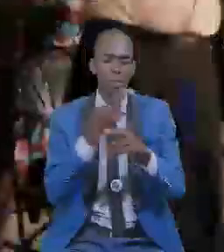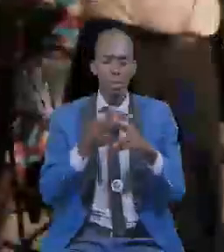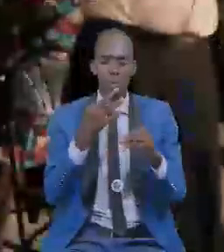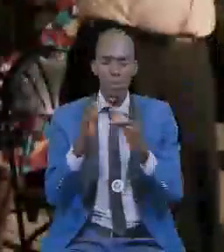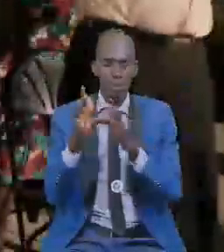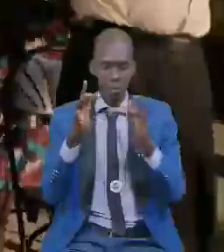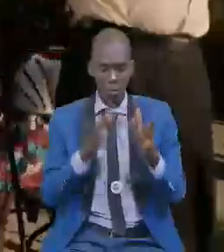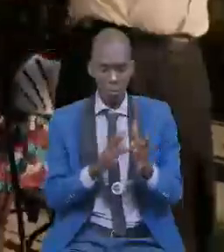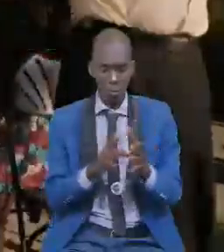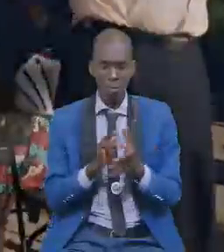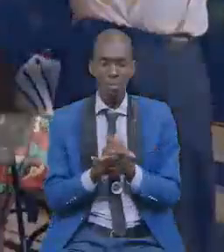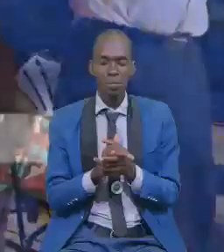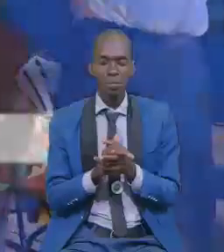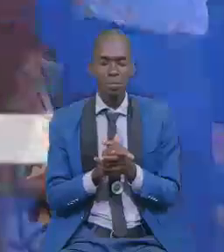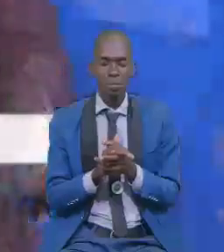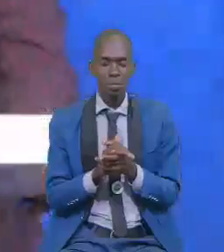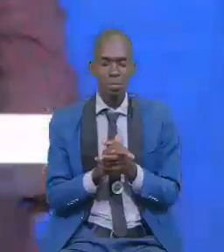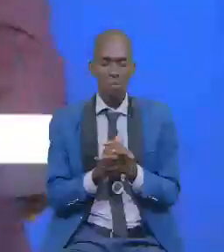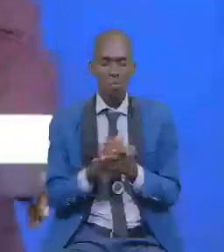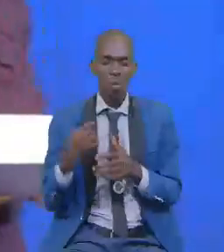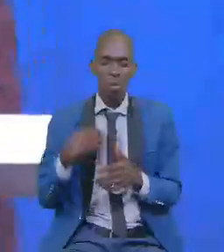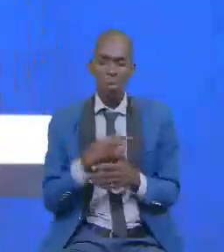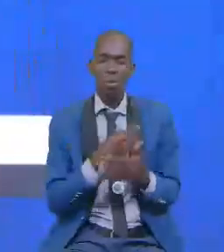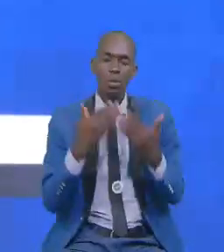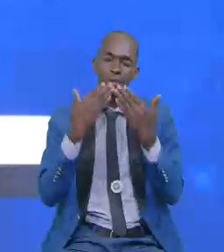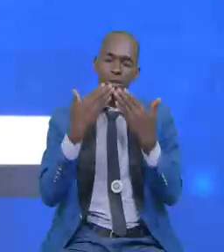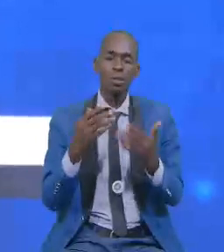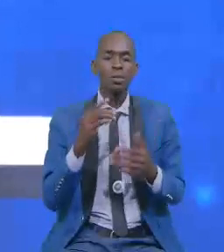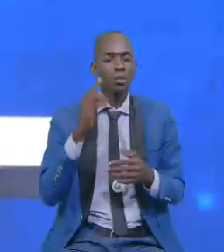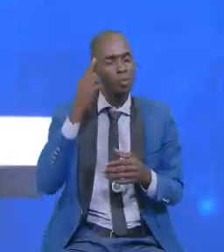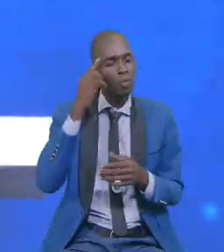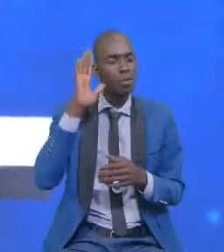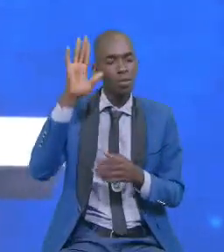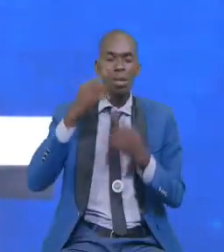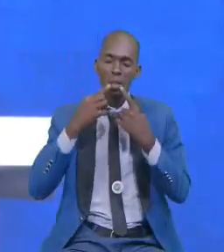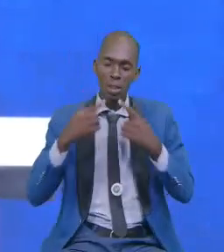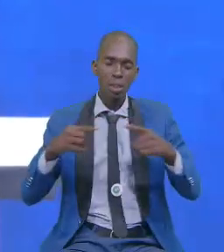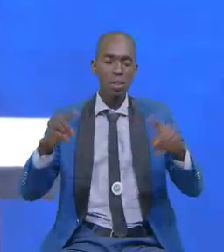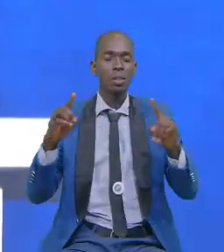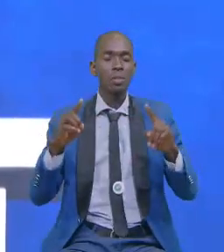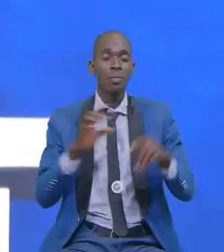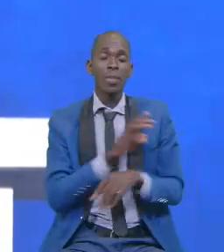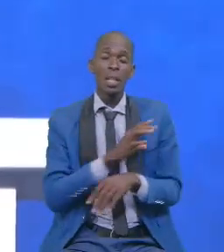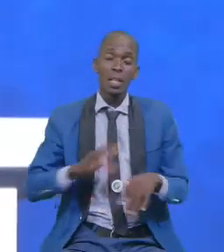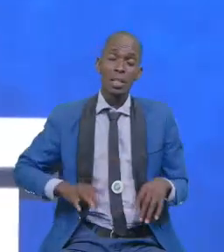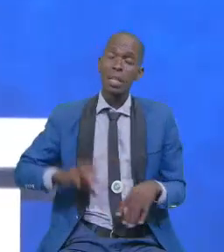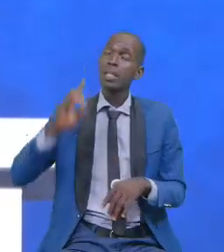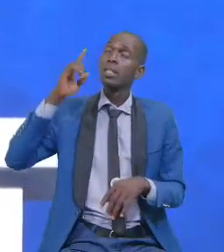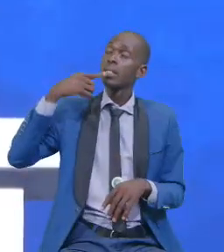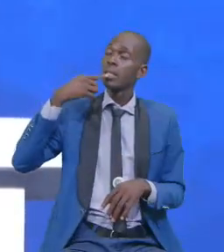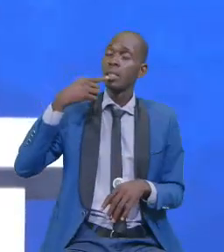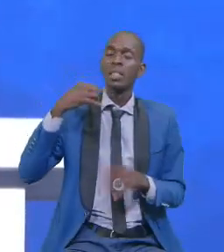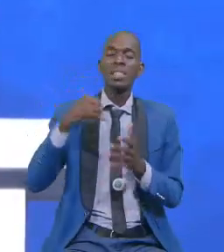Jesus, we thank you for your declaration. Christ said, it